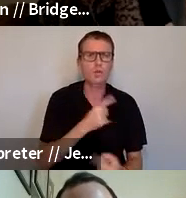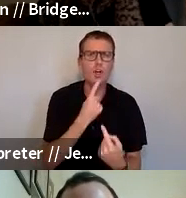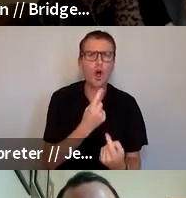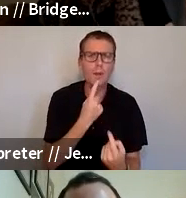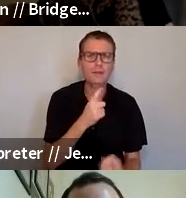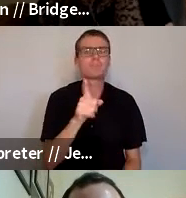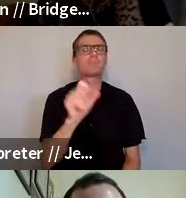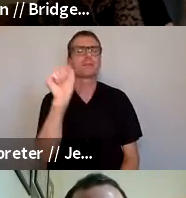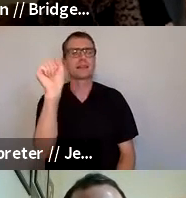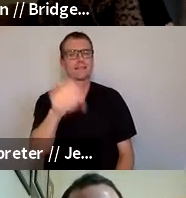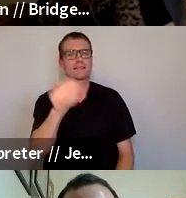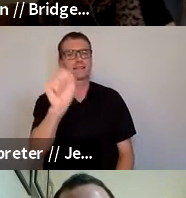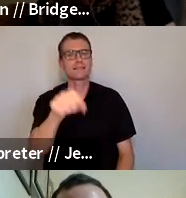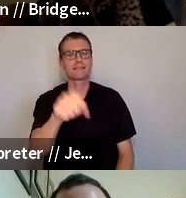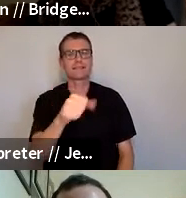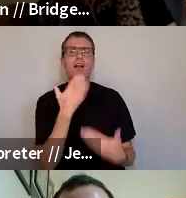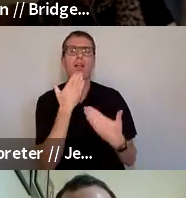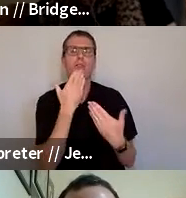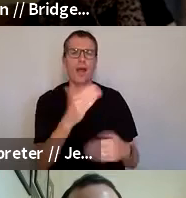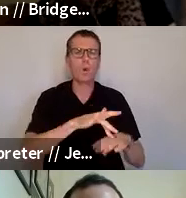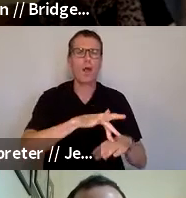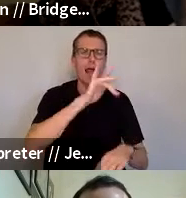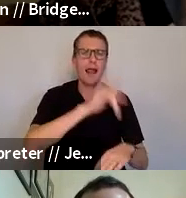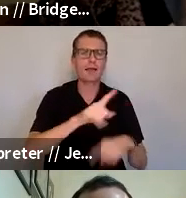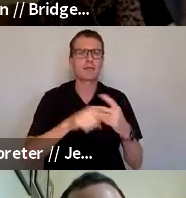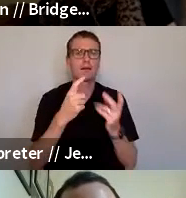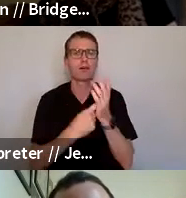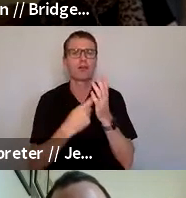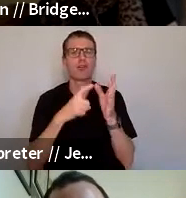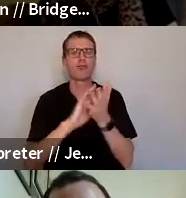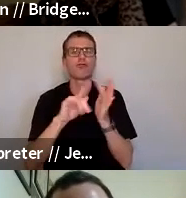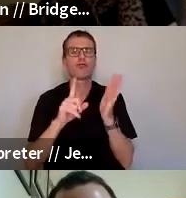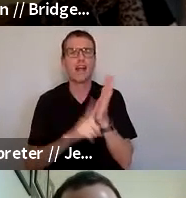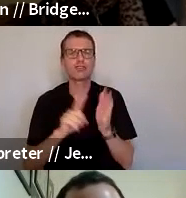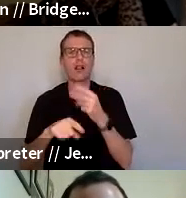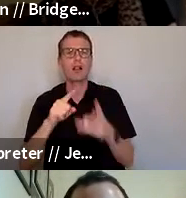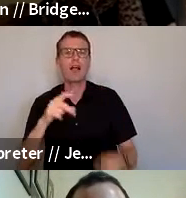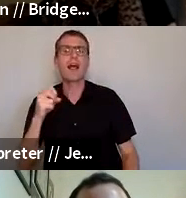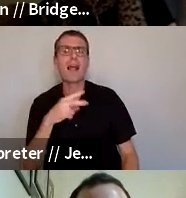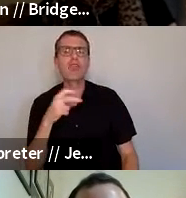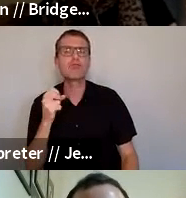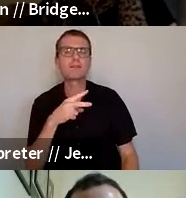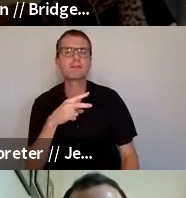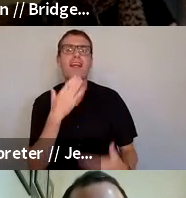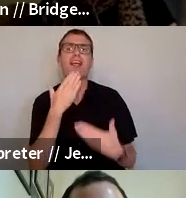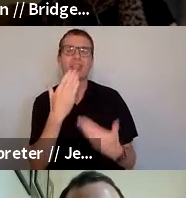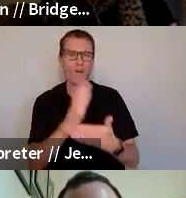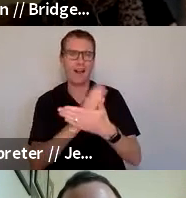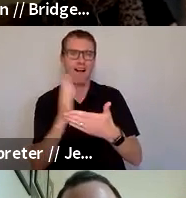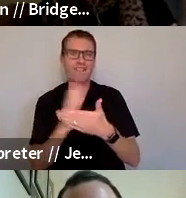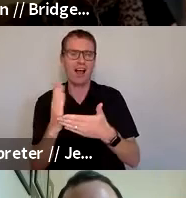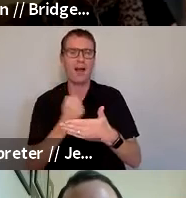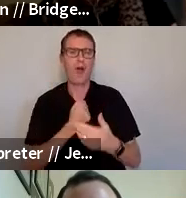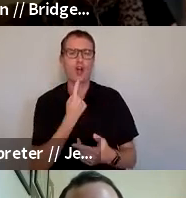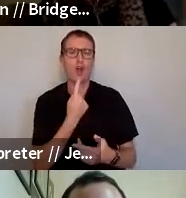to say thank you to Kelly and Rachel and Catherine for clarifying my comments around captioning. Sometimes my brain moves